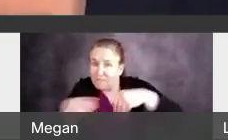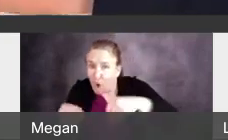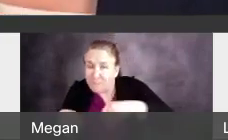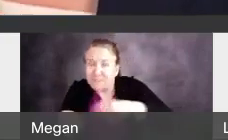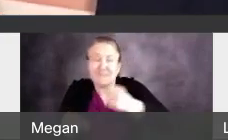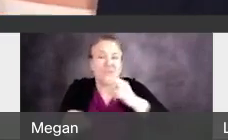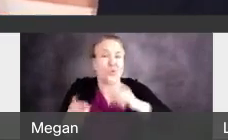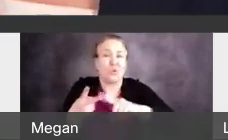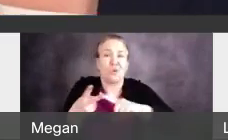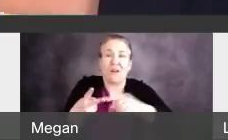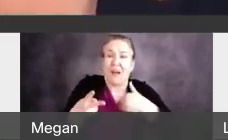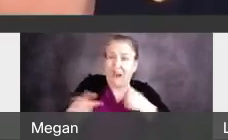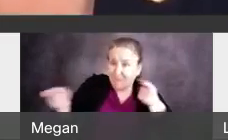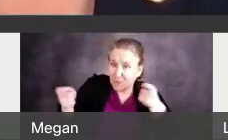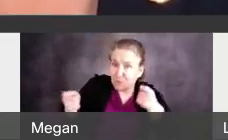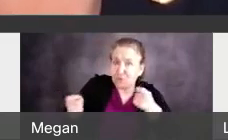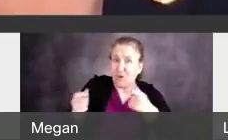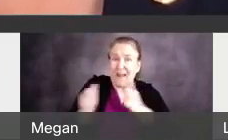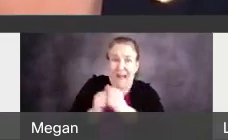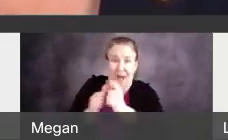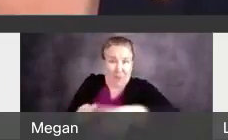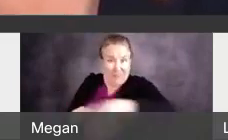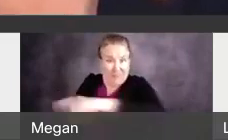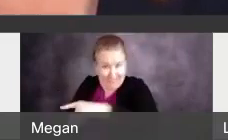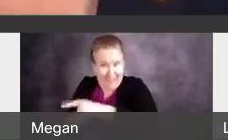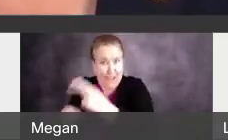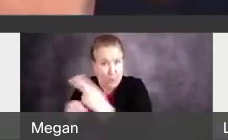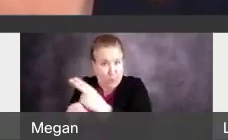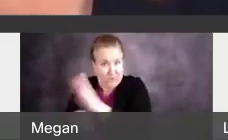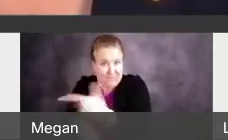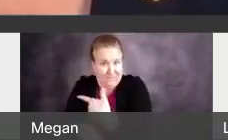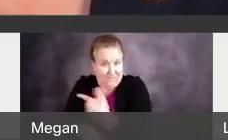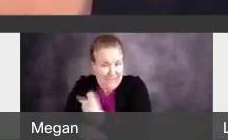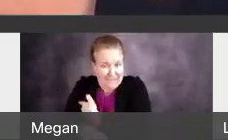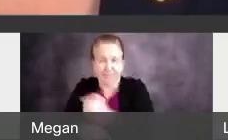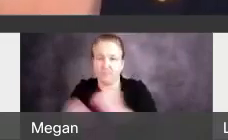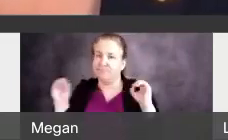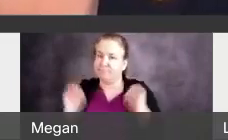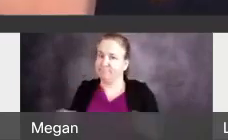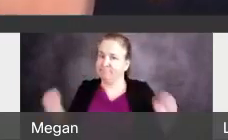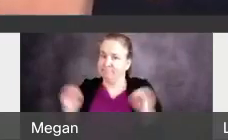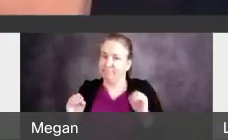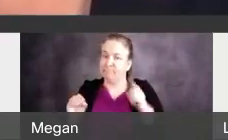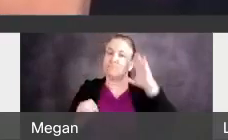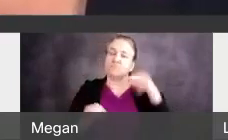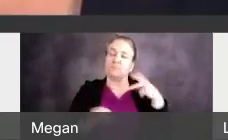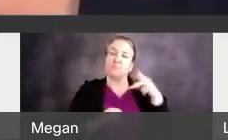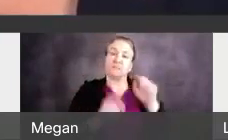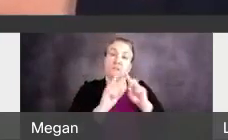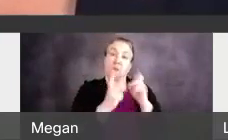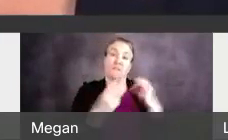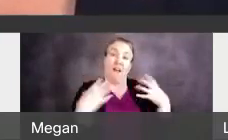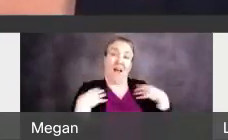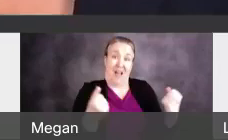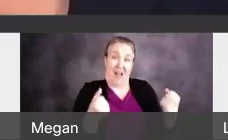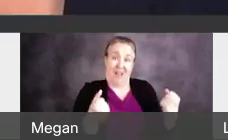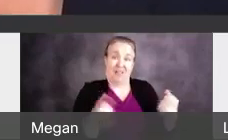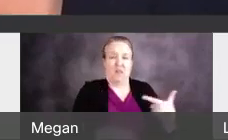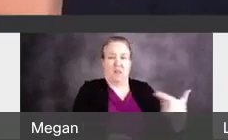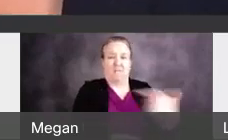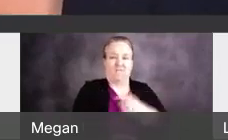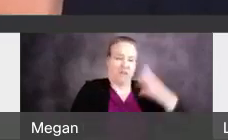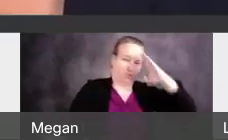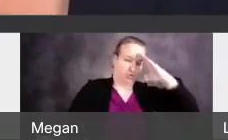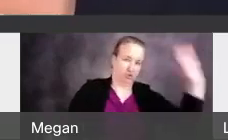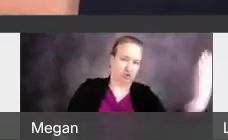have any control over how pharmacies use that vaccine. The Pennsylvania Department of Health distributes vaccine directly